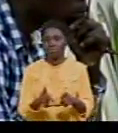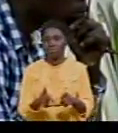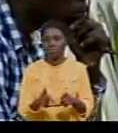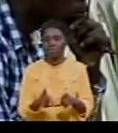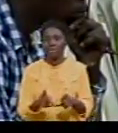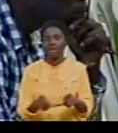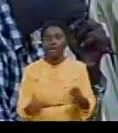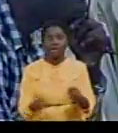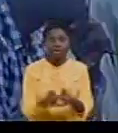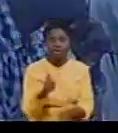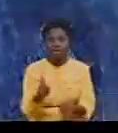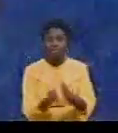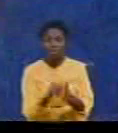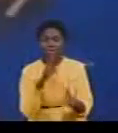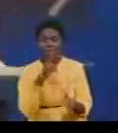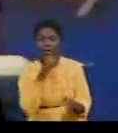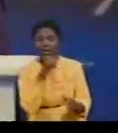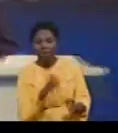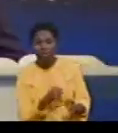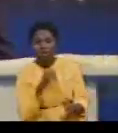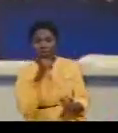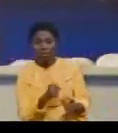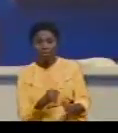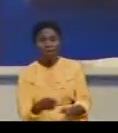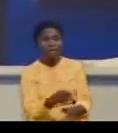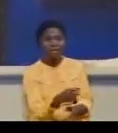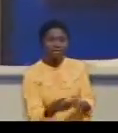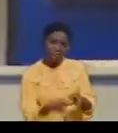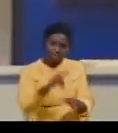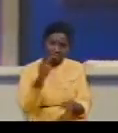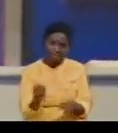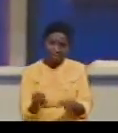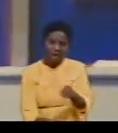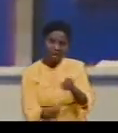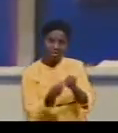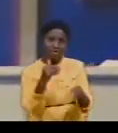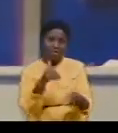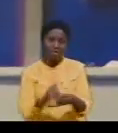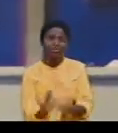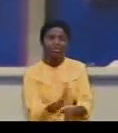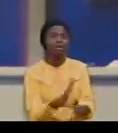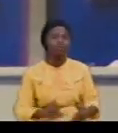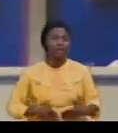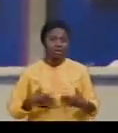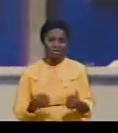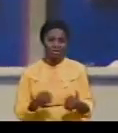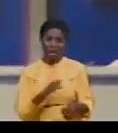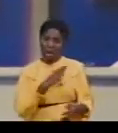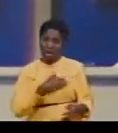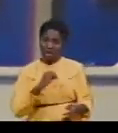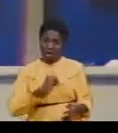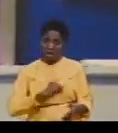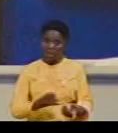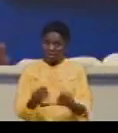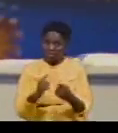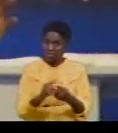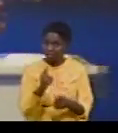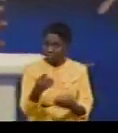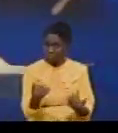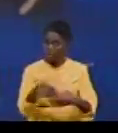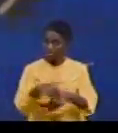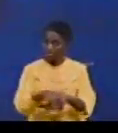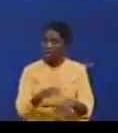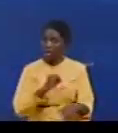and old, they need addition in their life. And I come to you tonight to invite you to